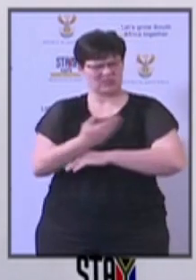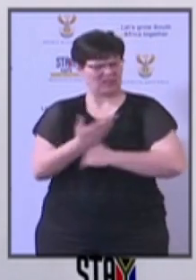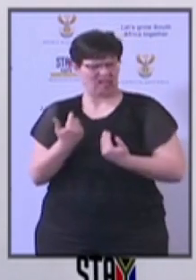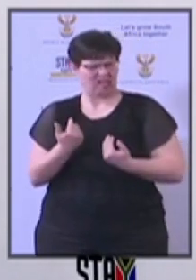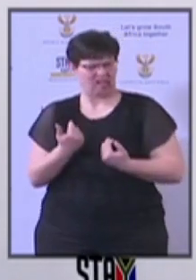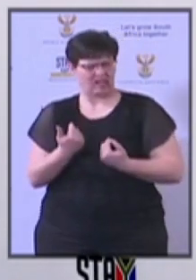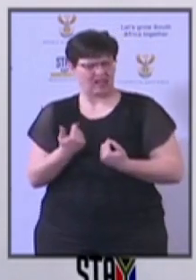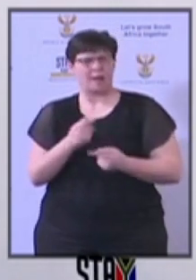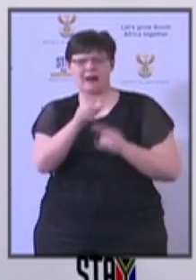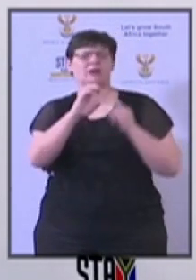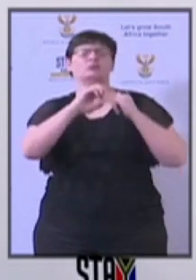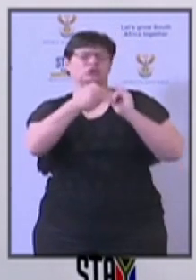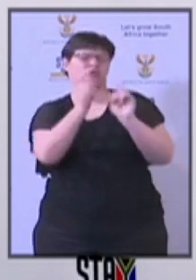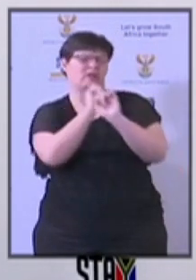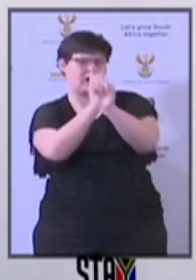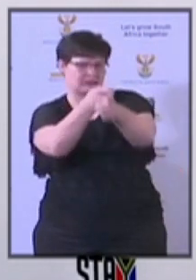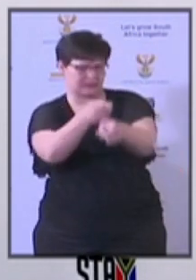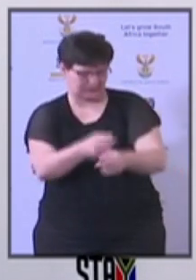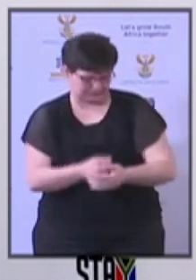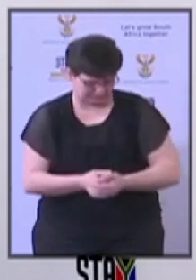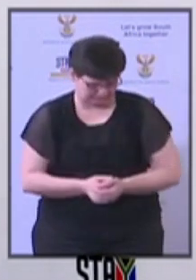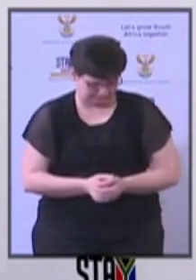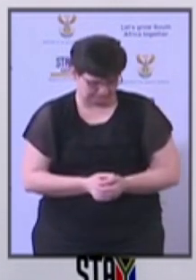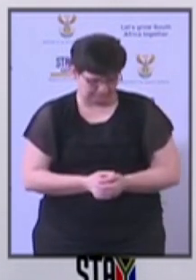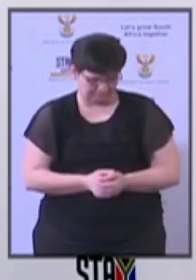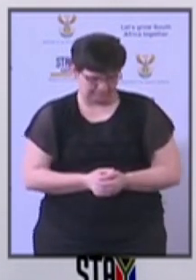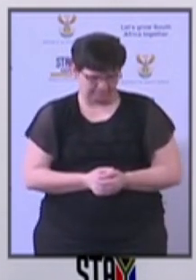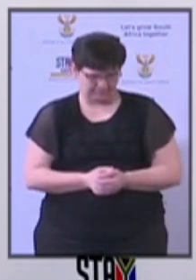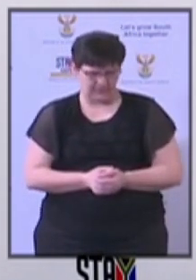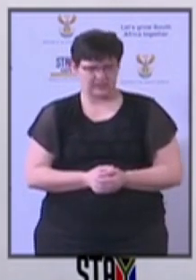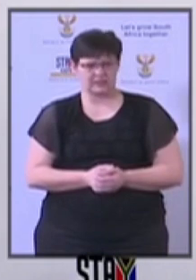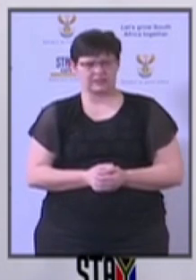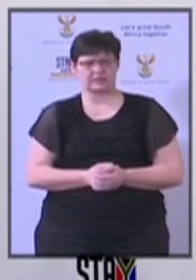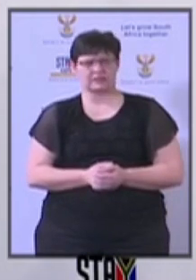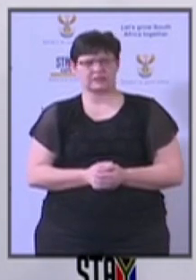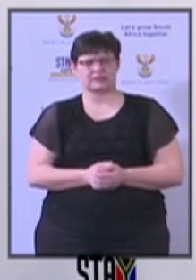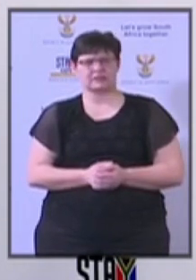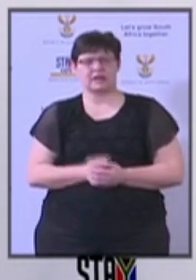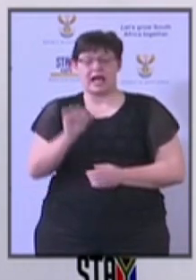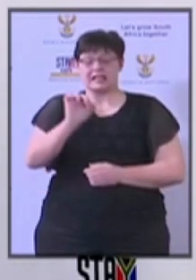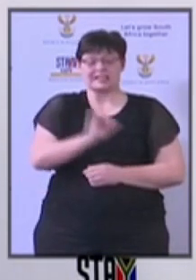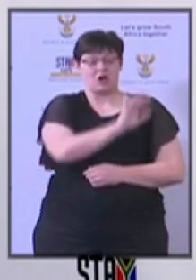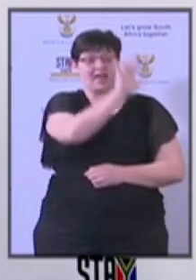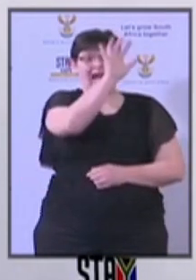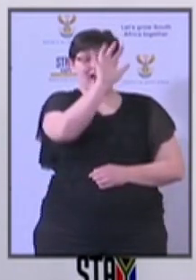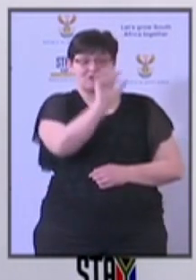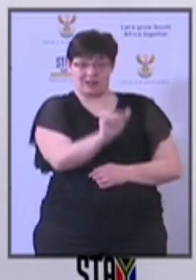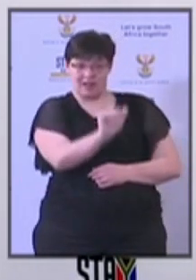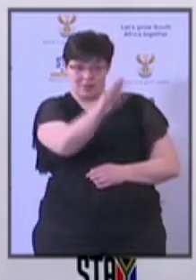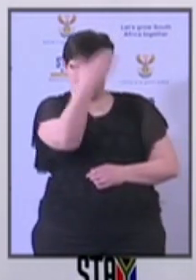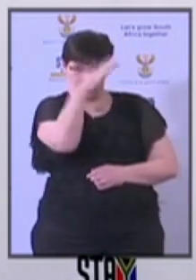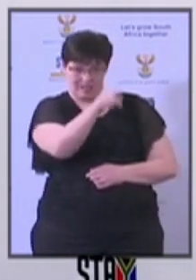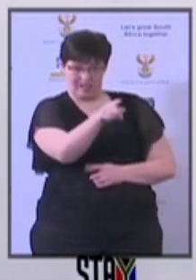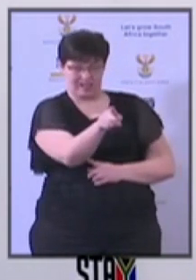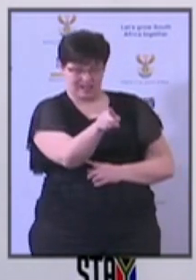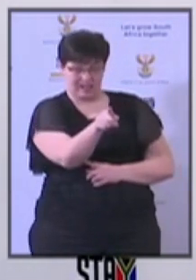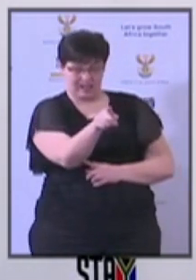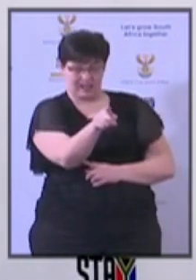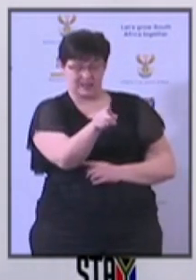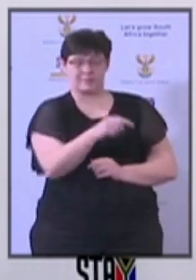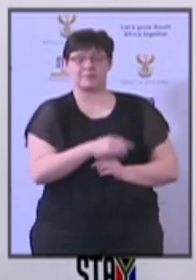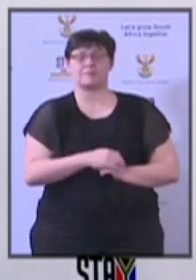But maybe let me try my best to explain it this way. South Africa, as you know, has